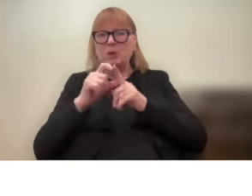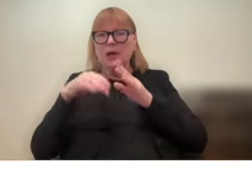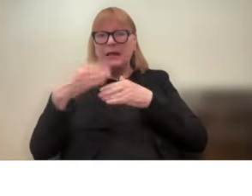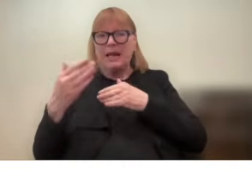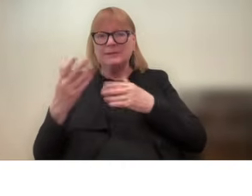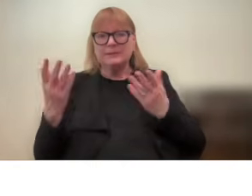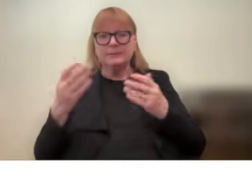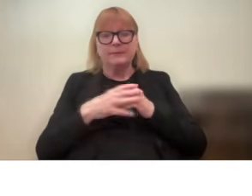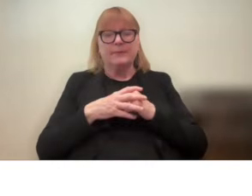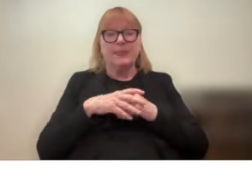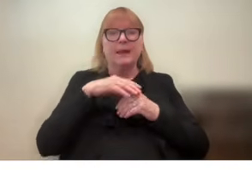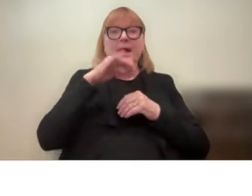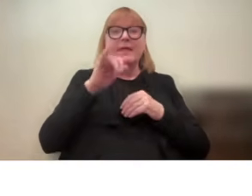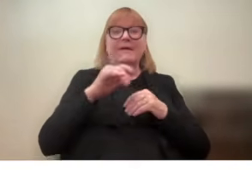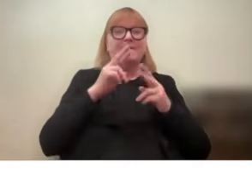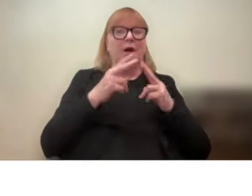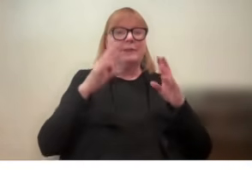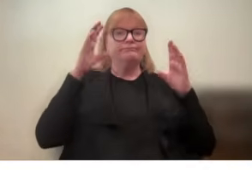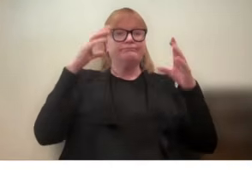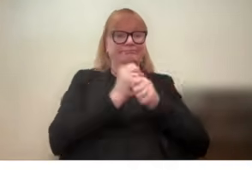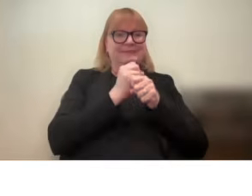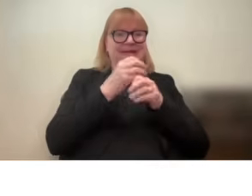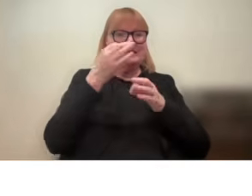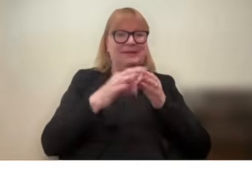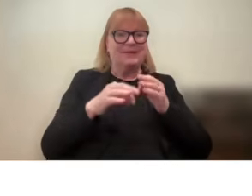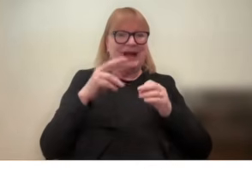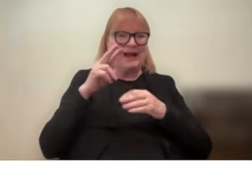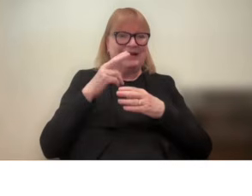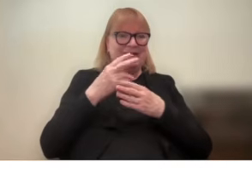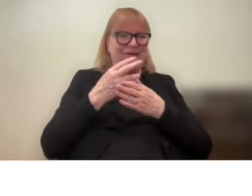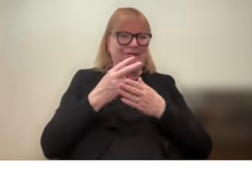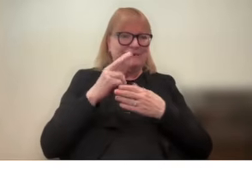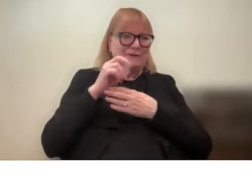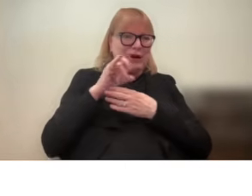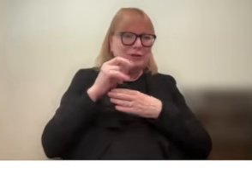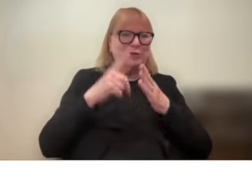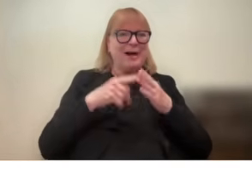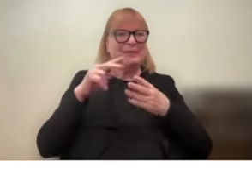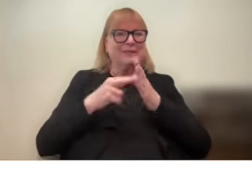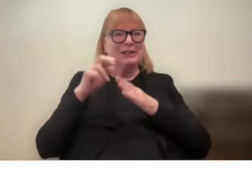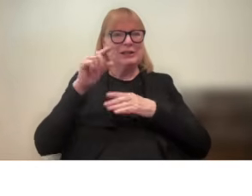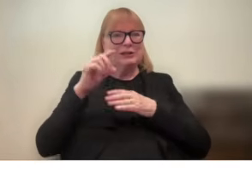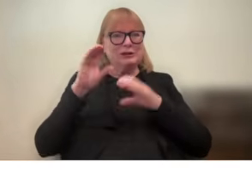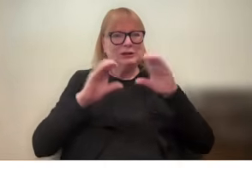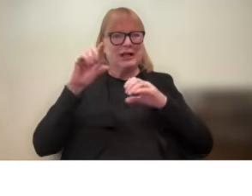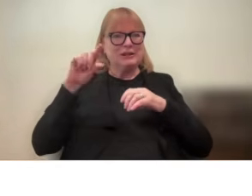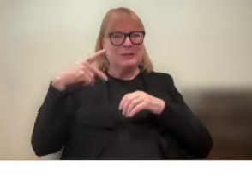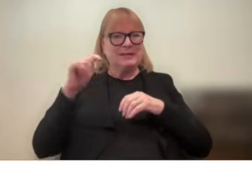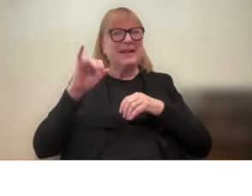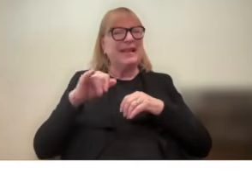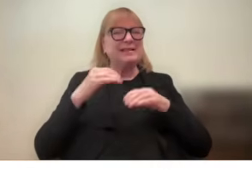next. This is a very distilled and simplified version of what ChatGPT is, but essentially that is